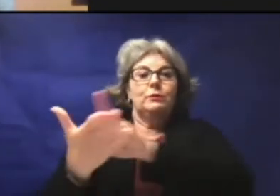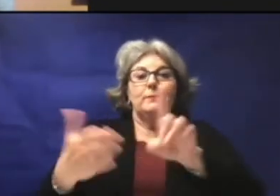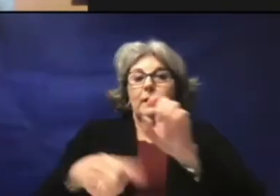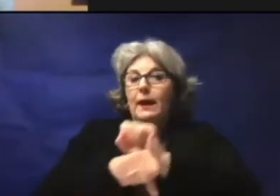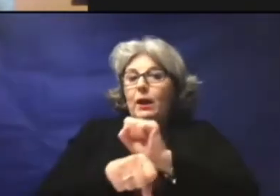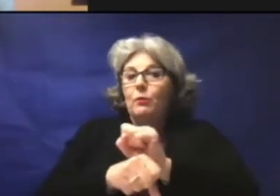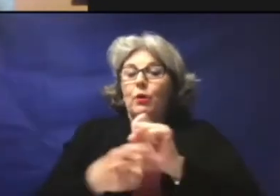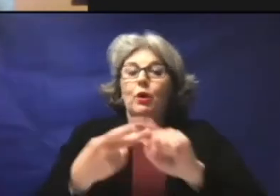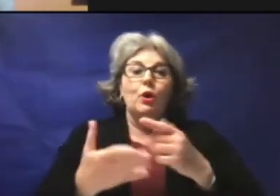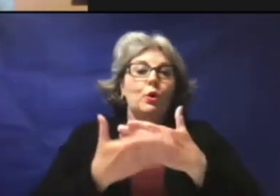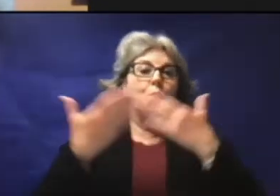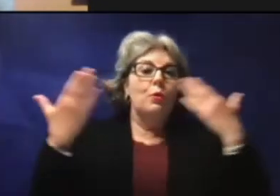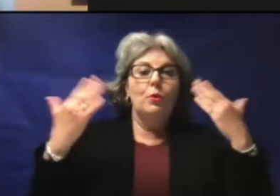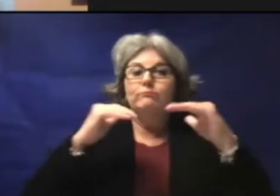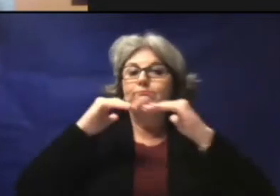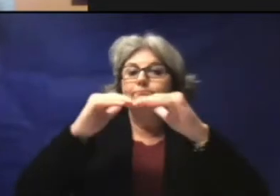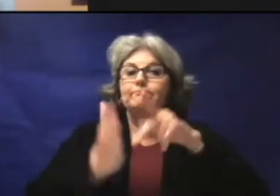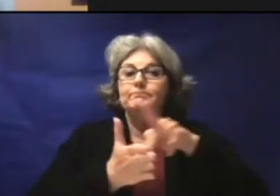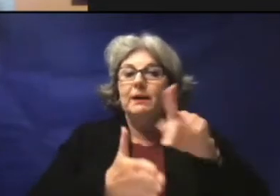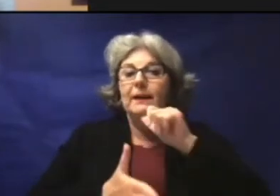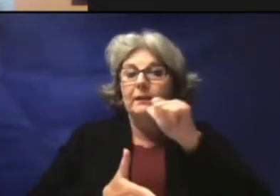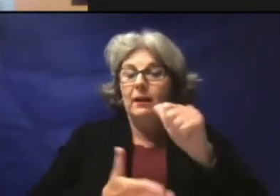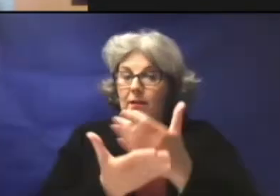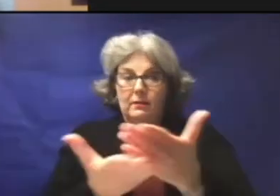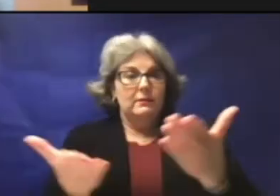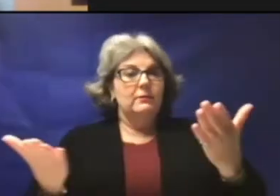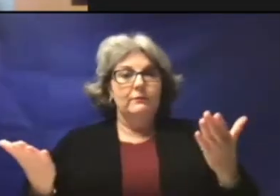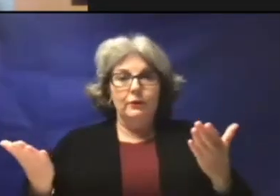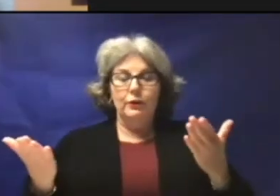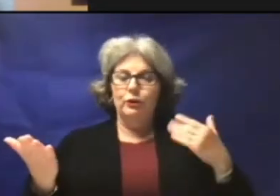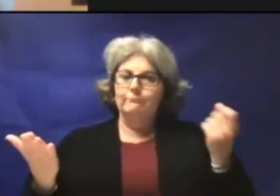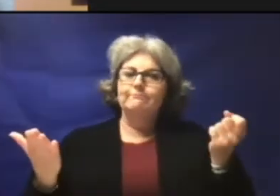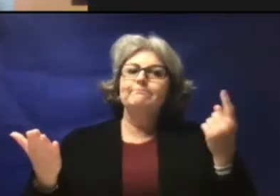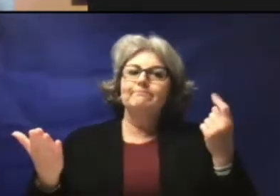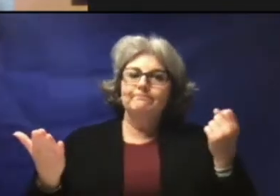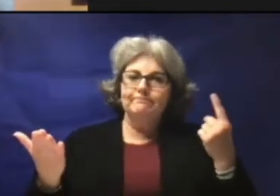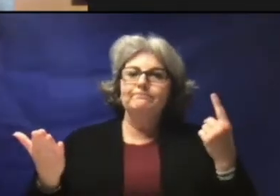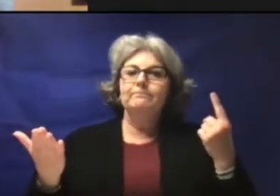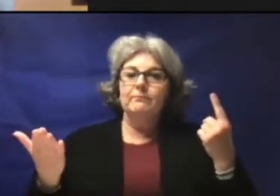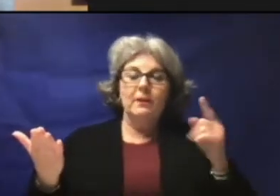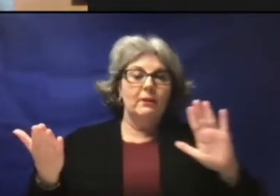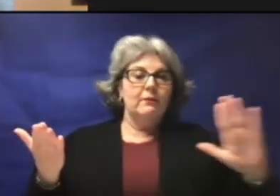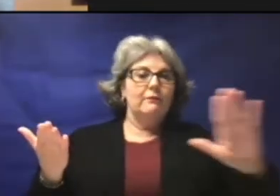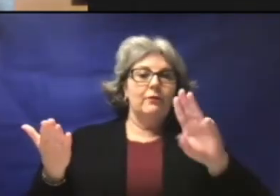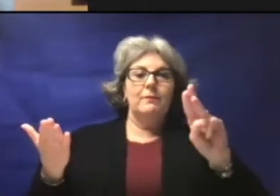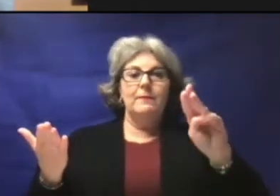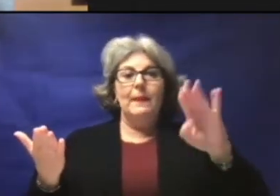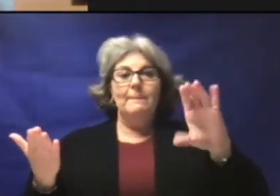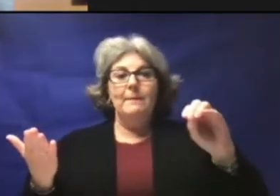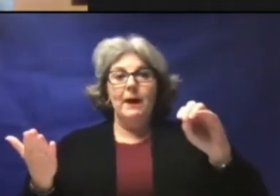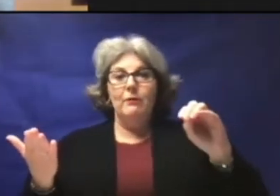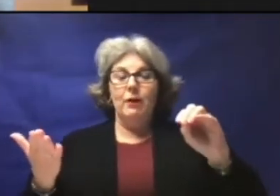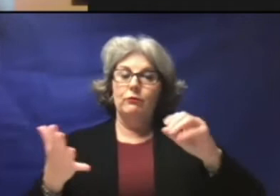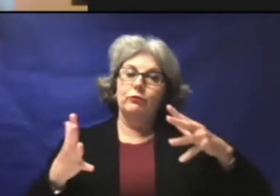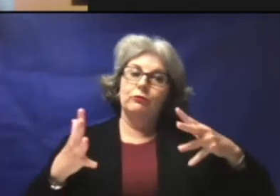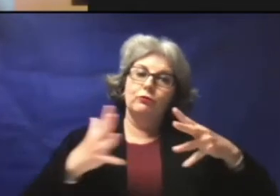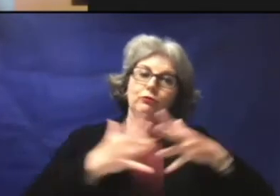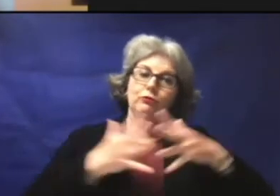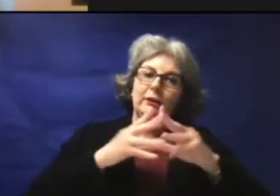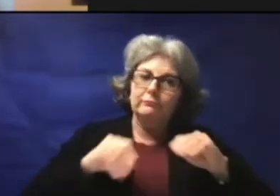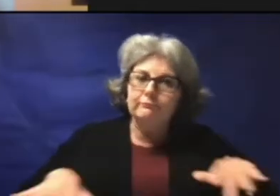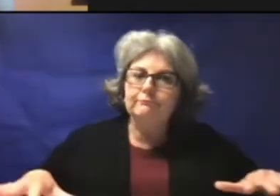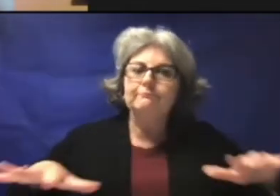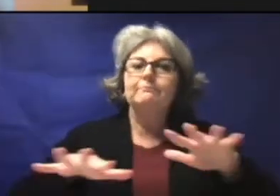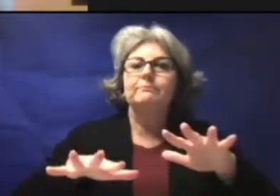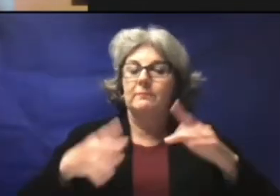are not getting their equitable pay. And for us to understand from the micro level into the grassroots level, that